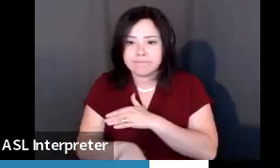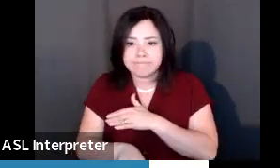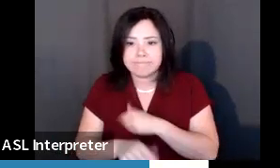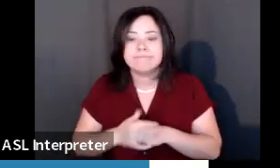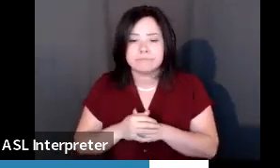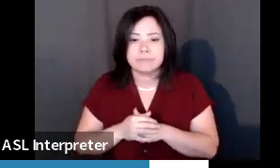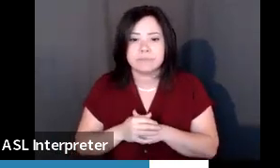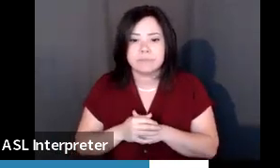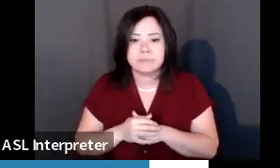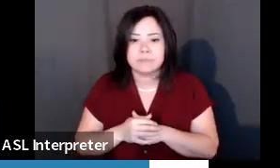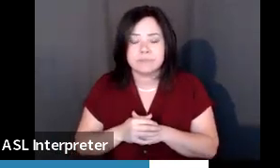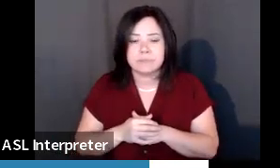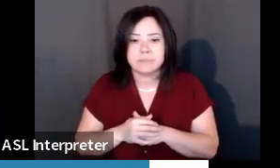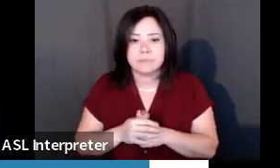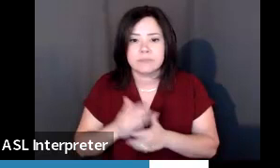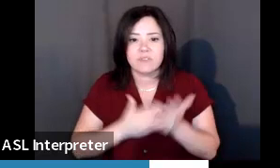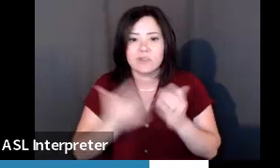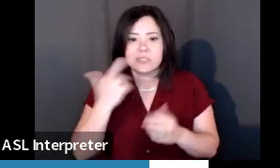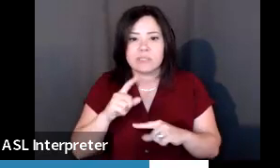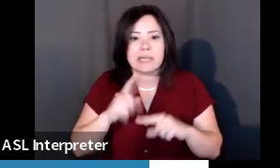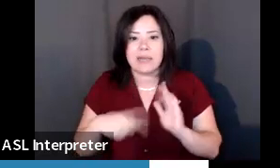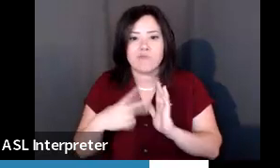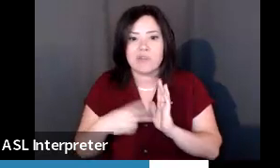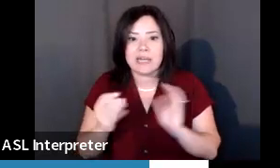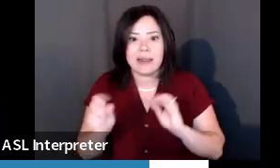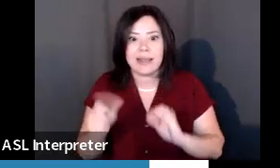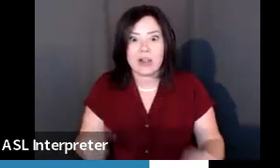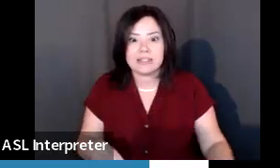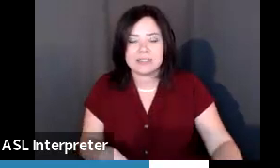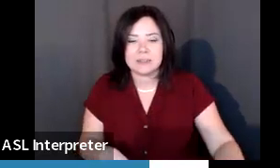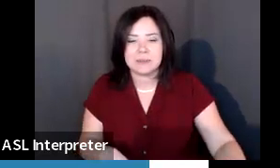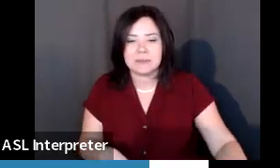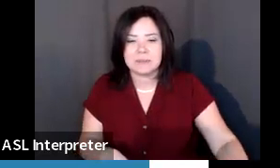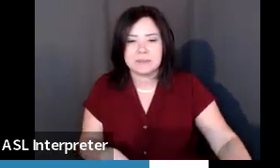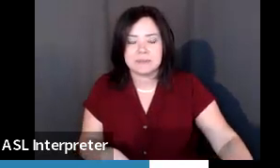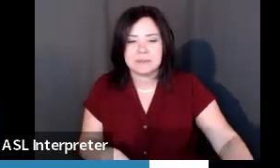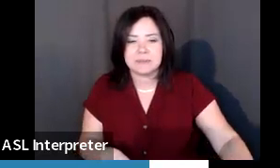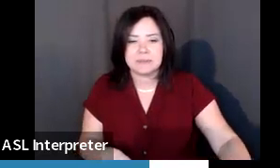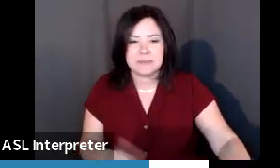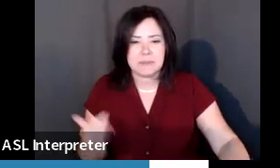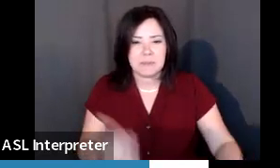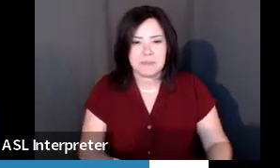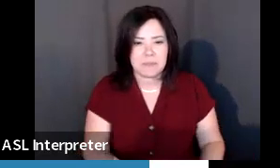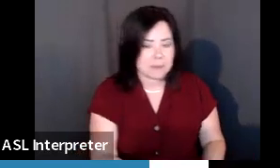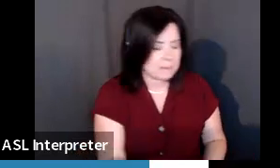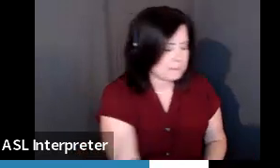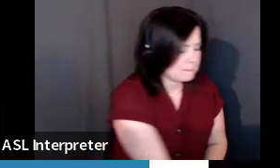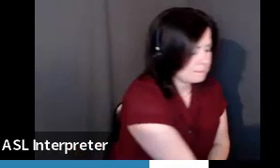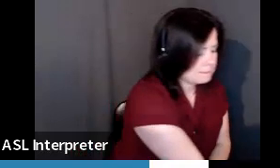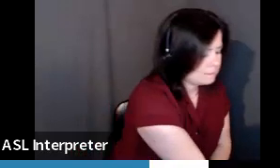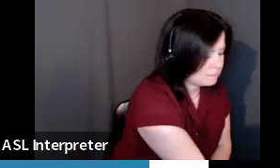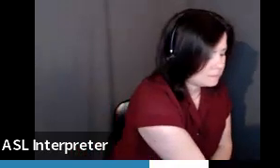And for some reason, it's not reading me anything else. So we'll move along to the next